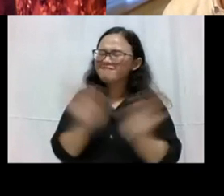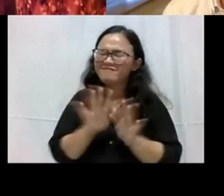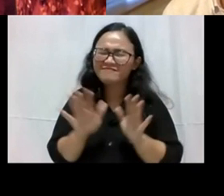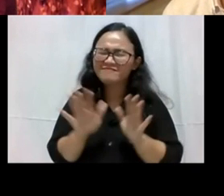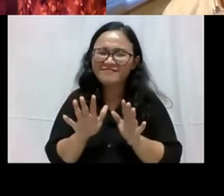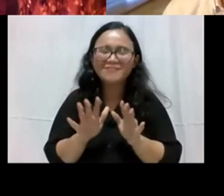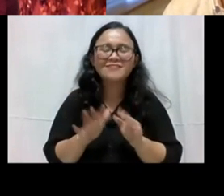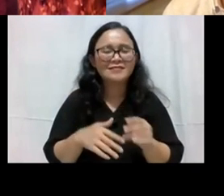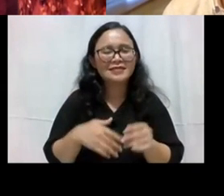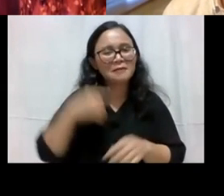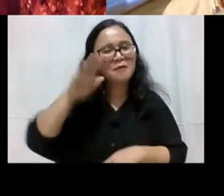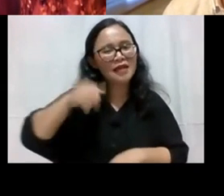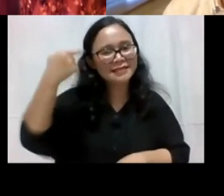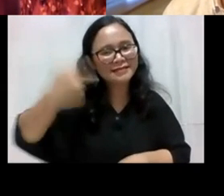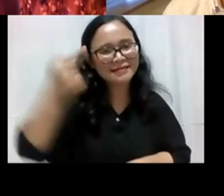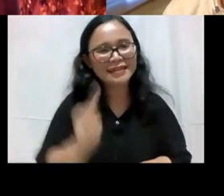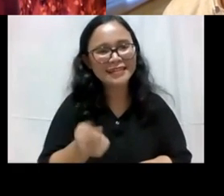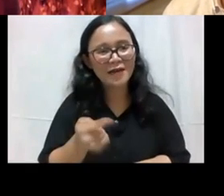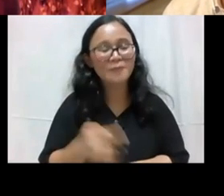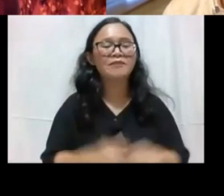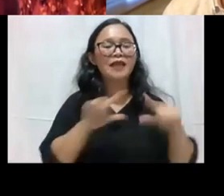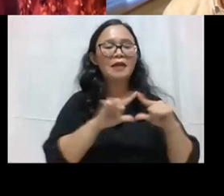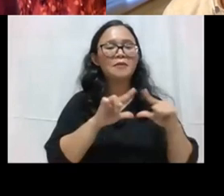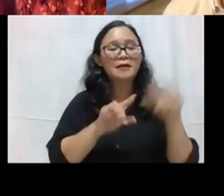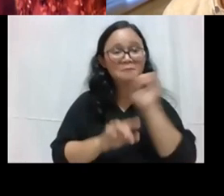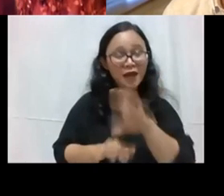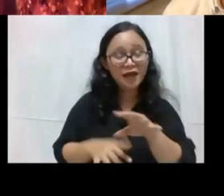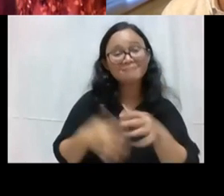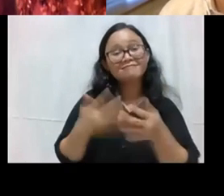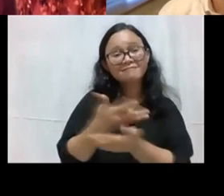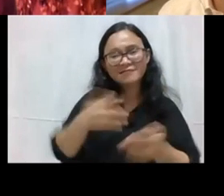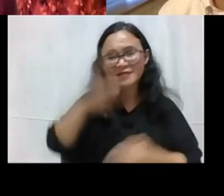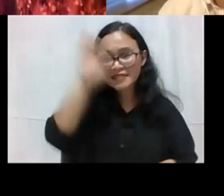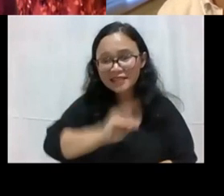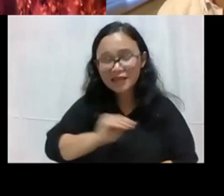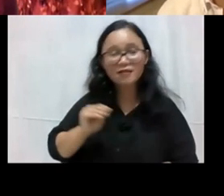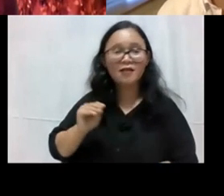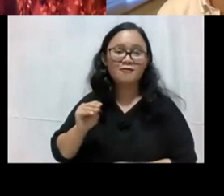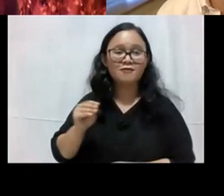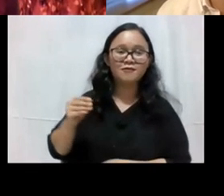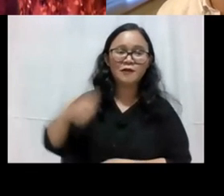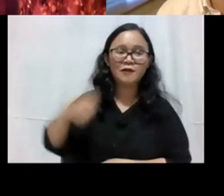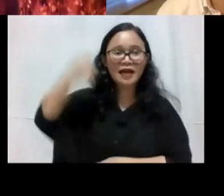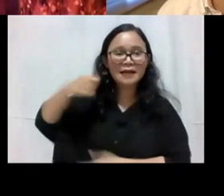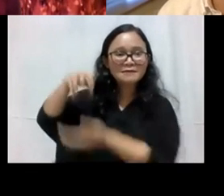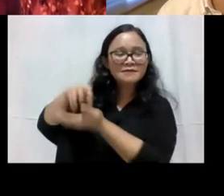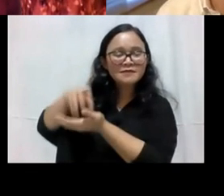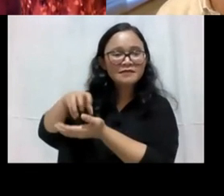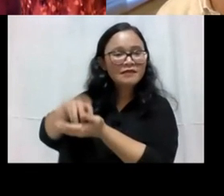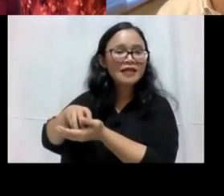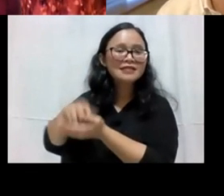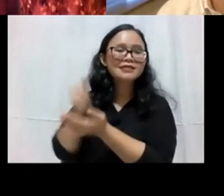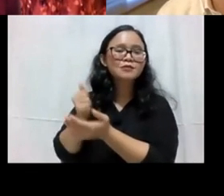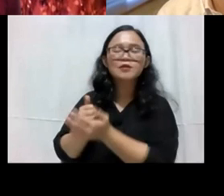And yeah, if you guys didn't know, this film is shortlisted for best